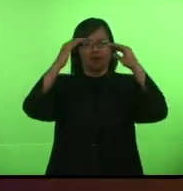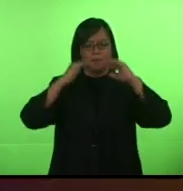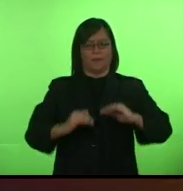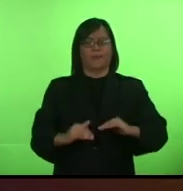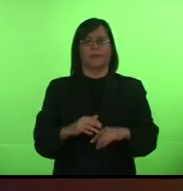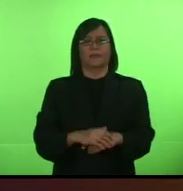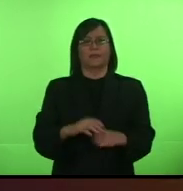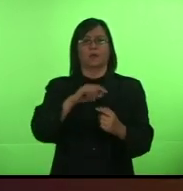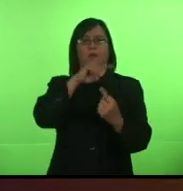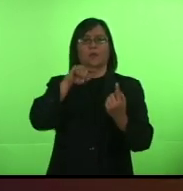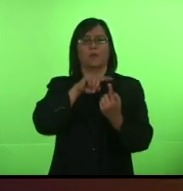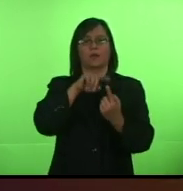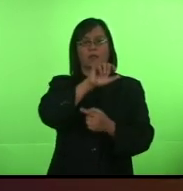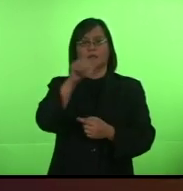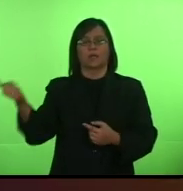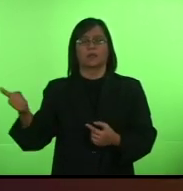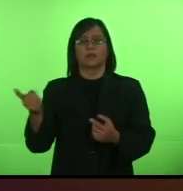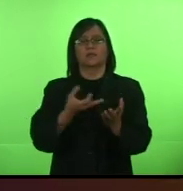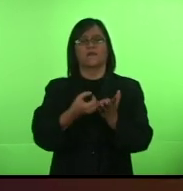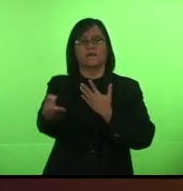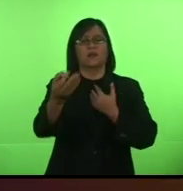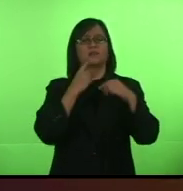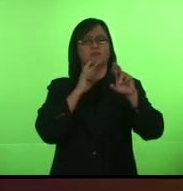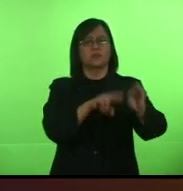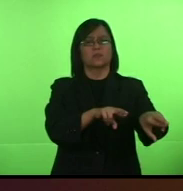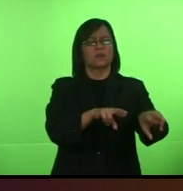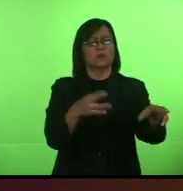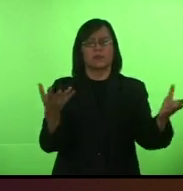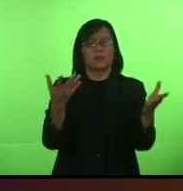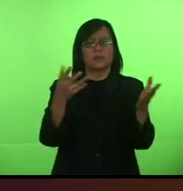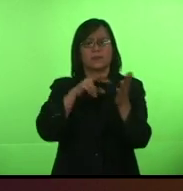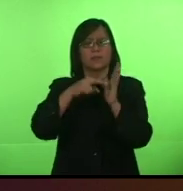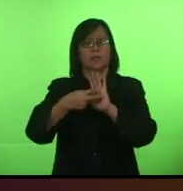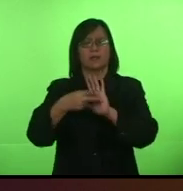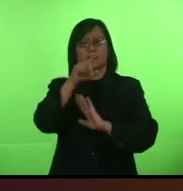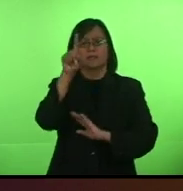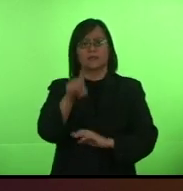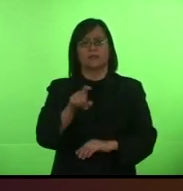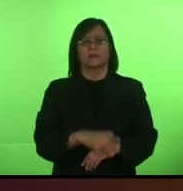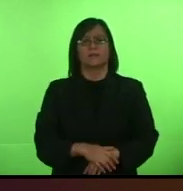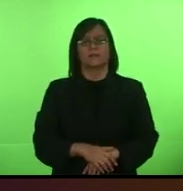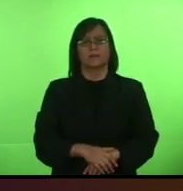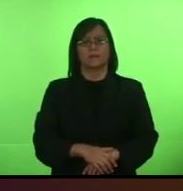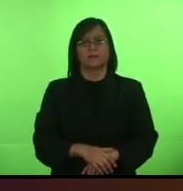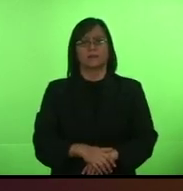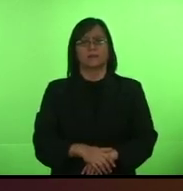Okay, next. When others fail to respond, what do you mean by that? Okay,